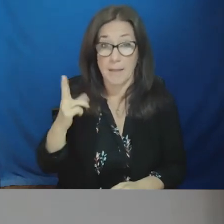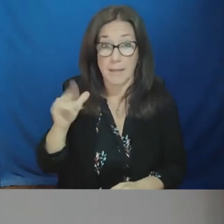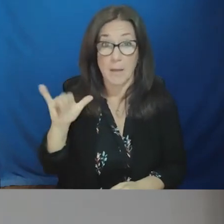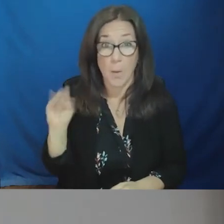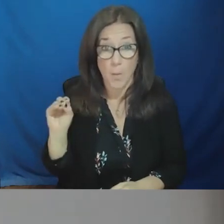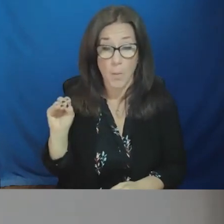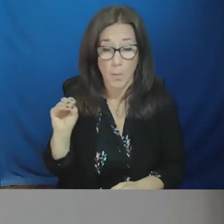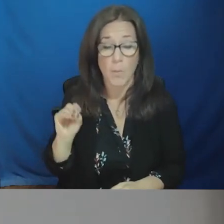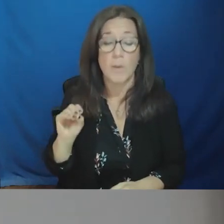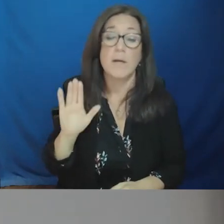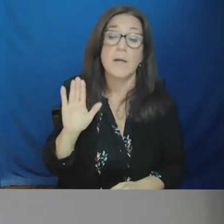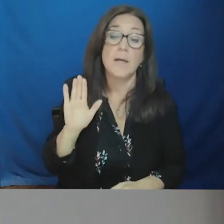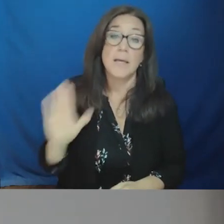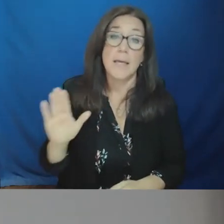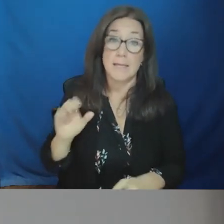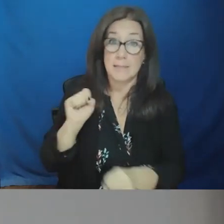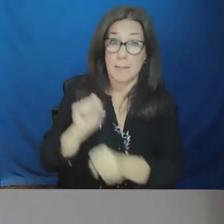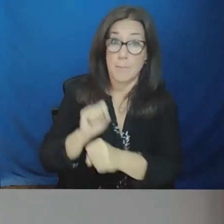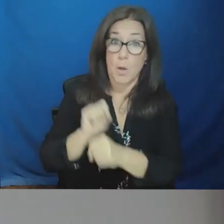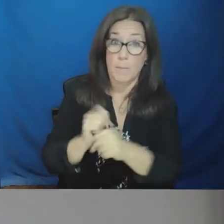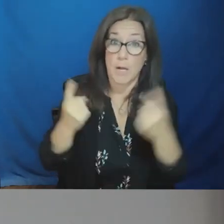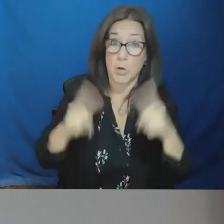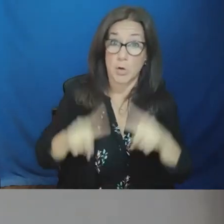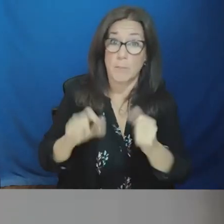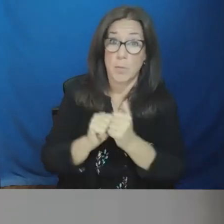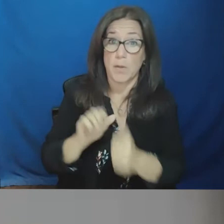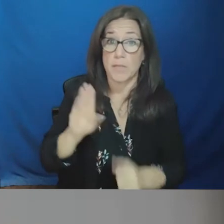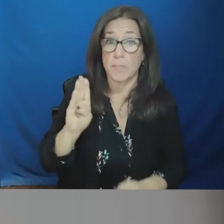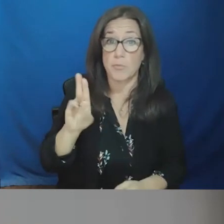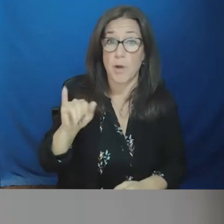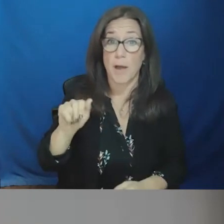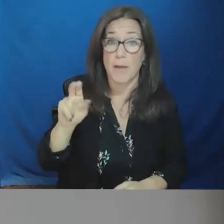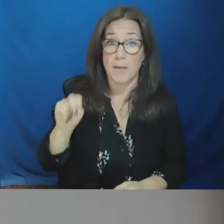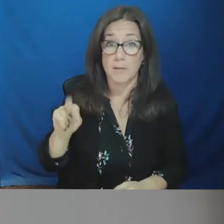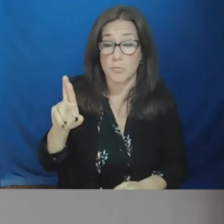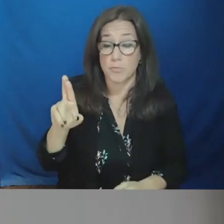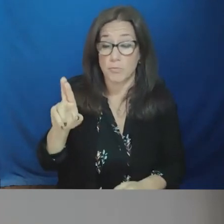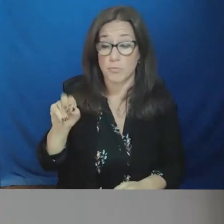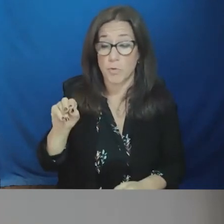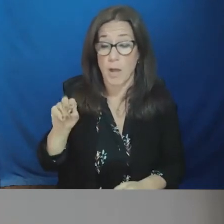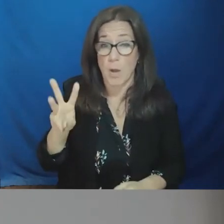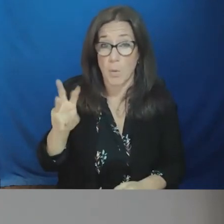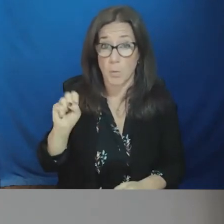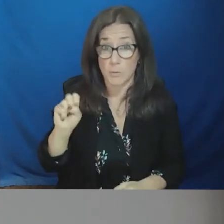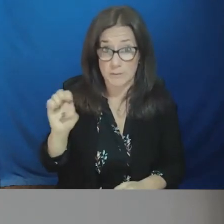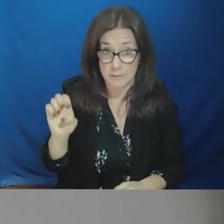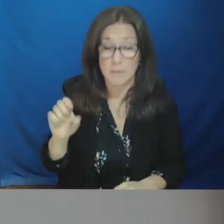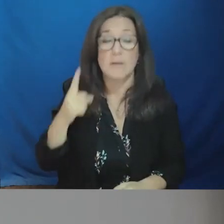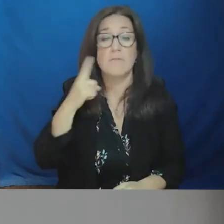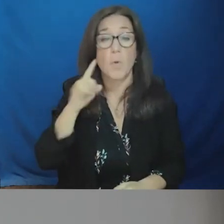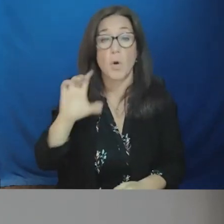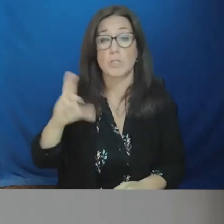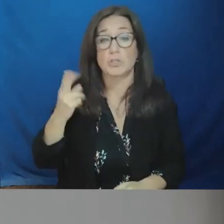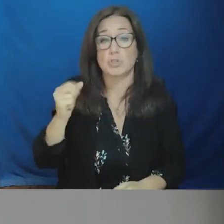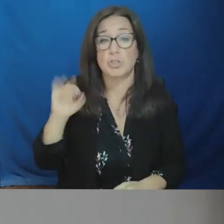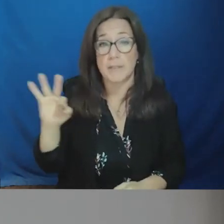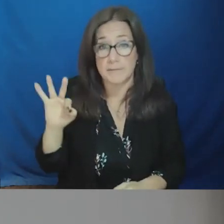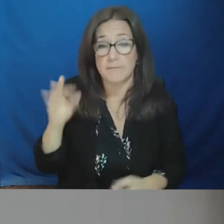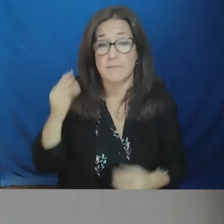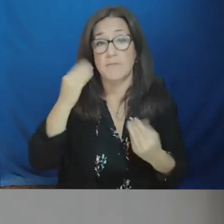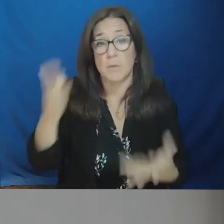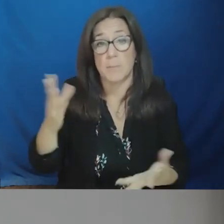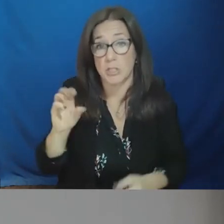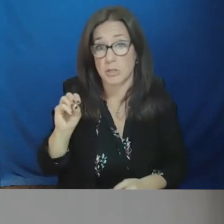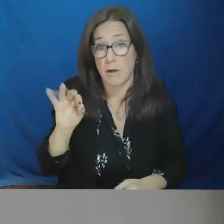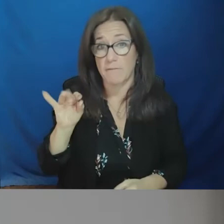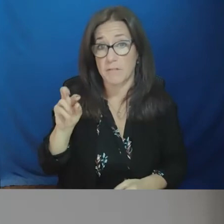approval of the employment agreement with Mr. Brian Rouse as Chief Information Officer. Yes, thank you very much. This is